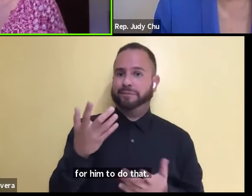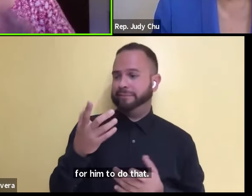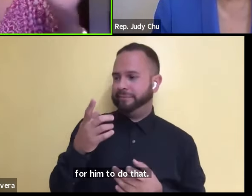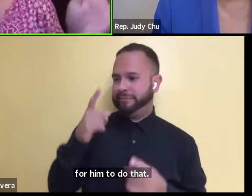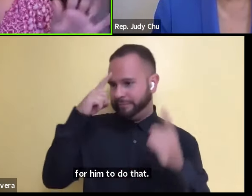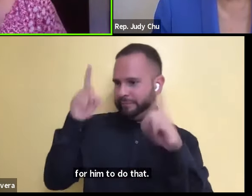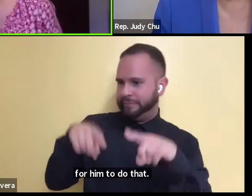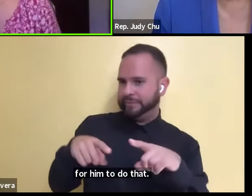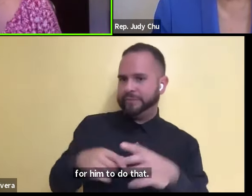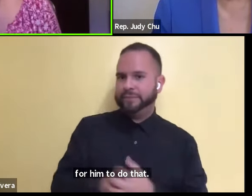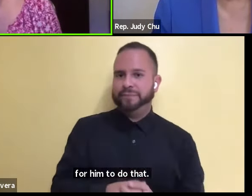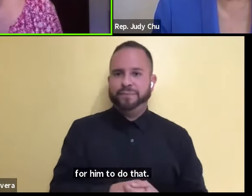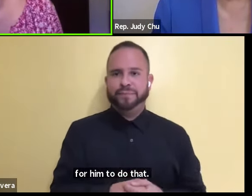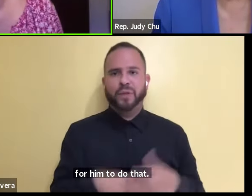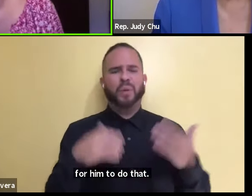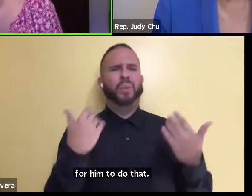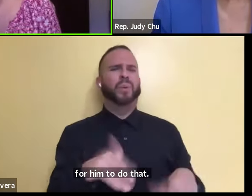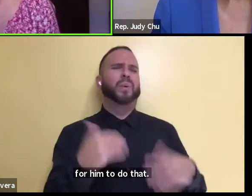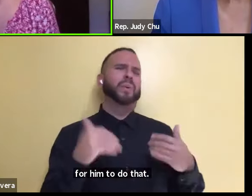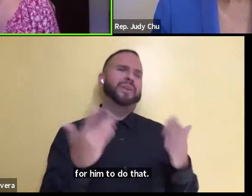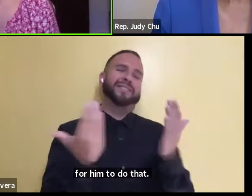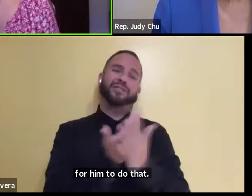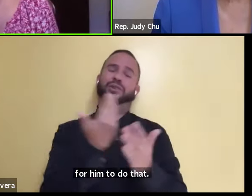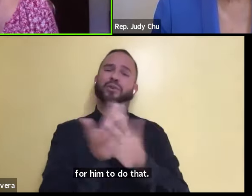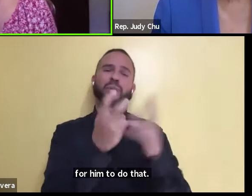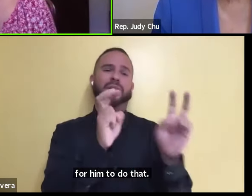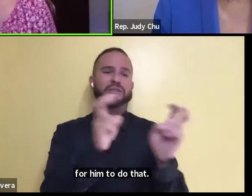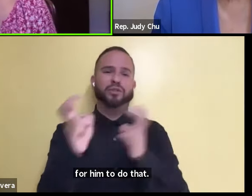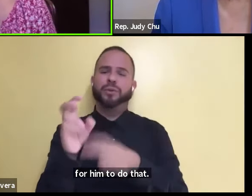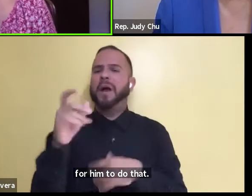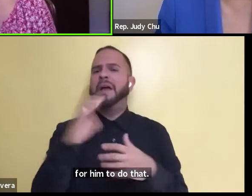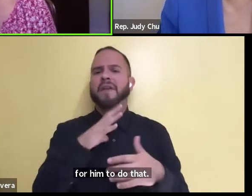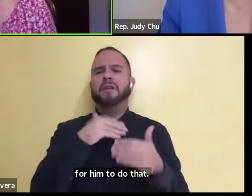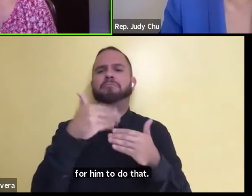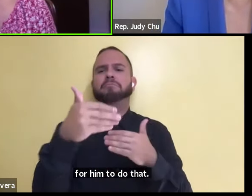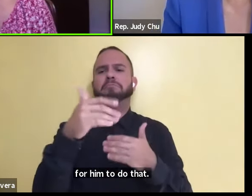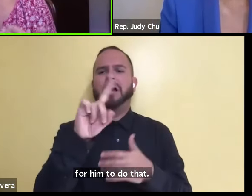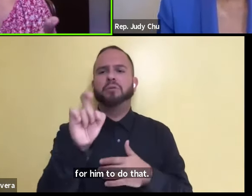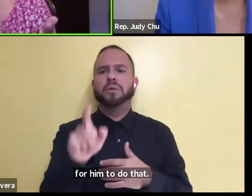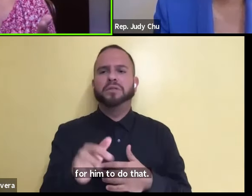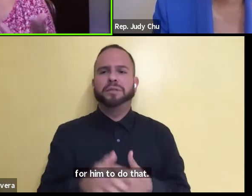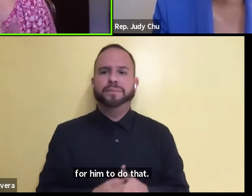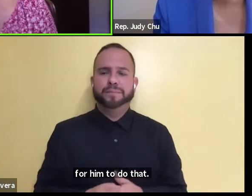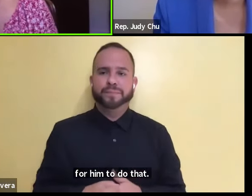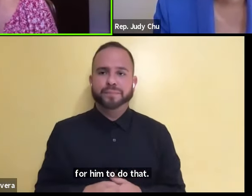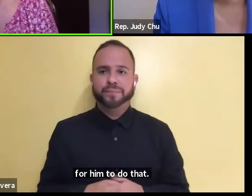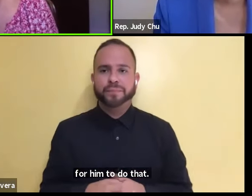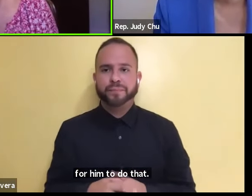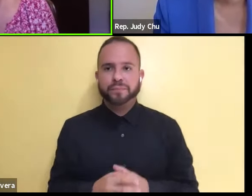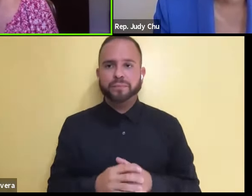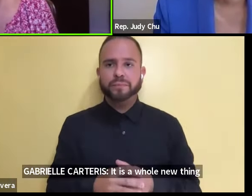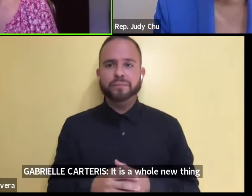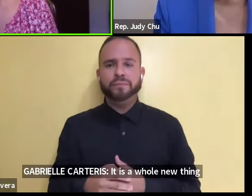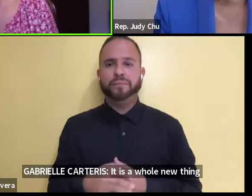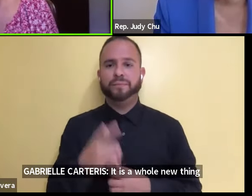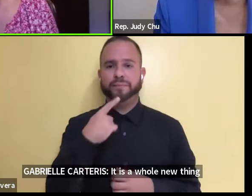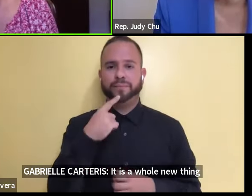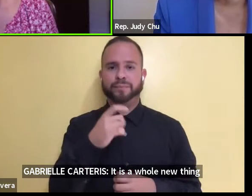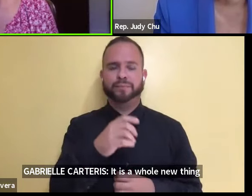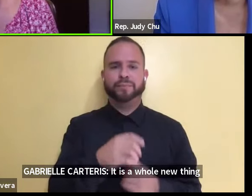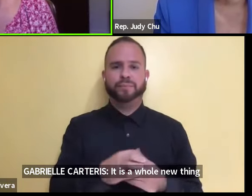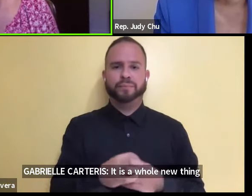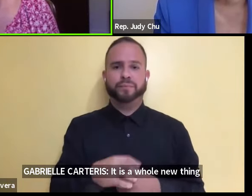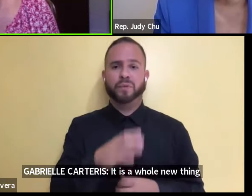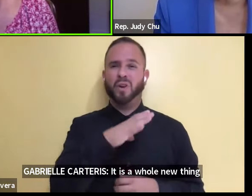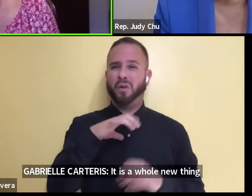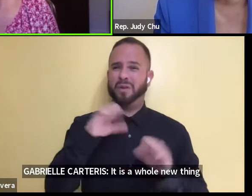Oh, it's just a whole new thing there. Okay, so I'm going to go on to our next question here. This is from Neil. He says, can Congress work with state